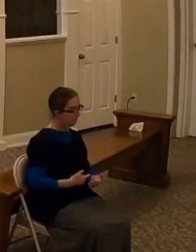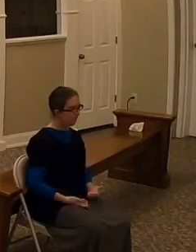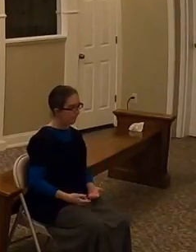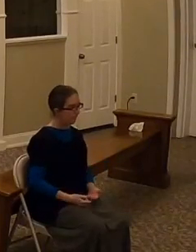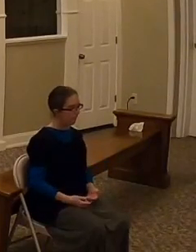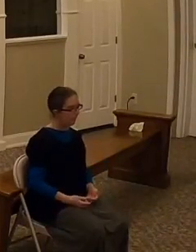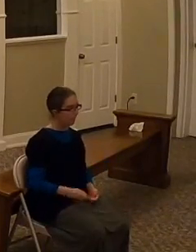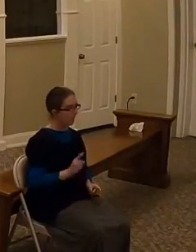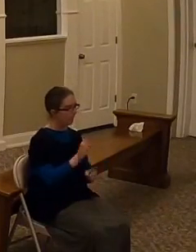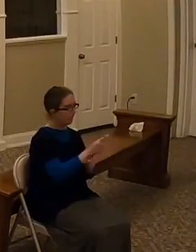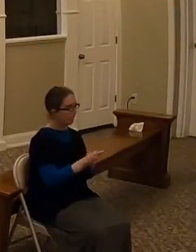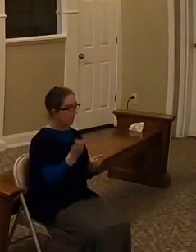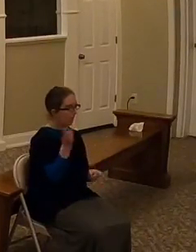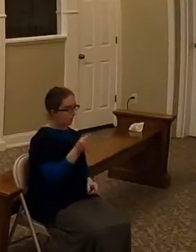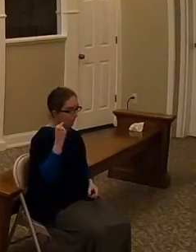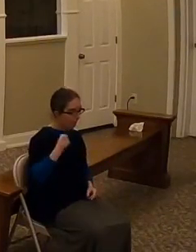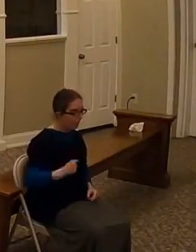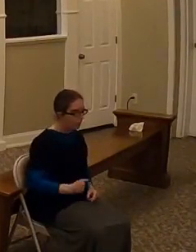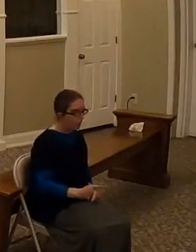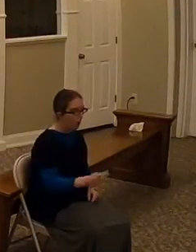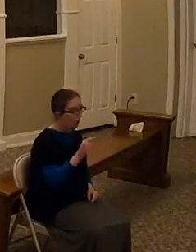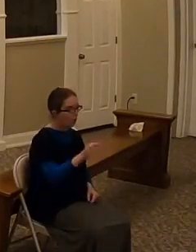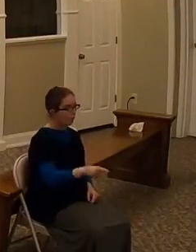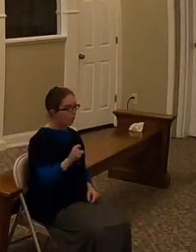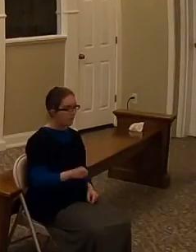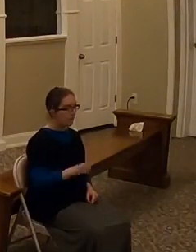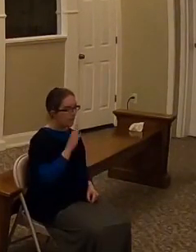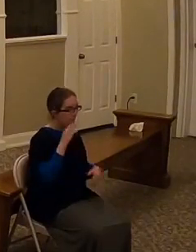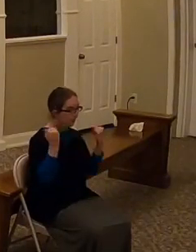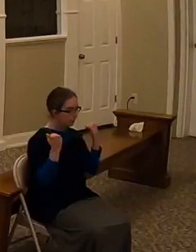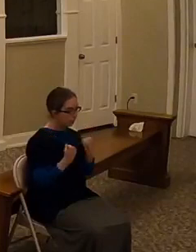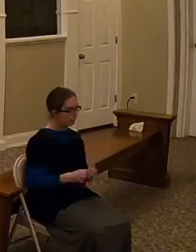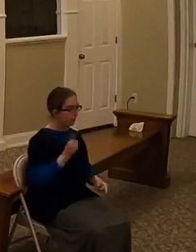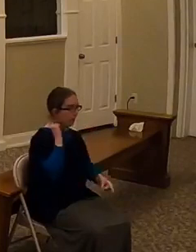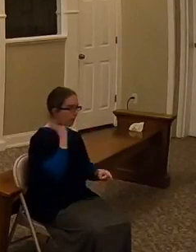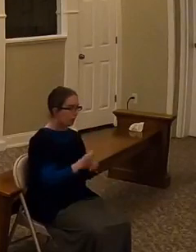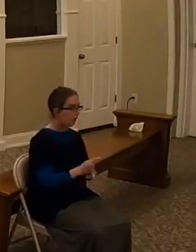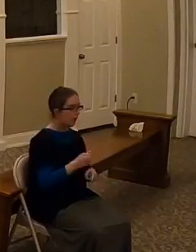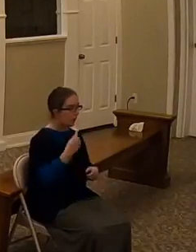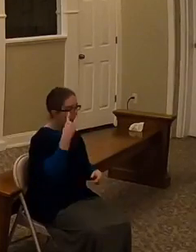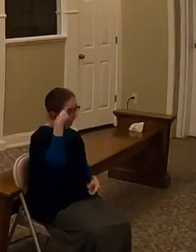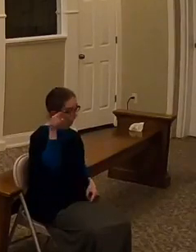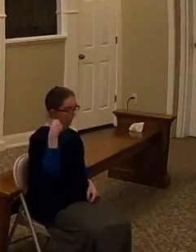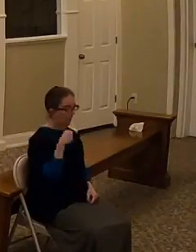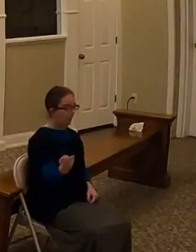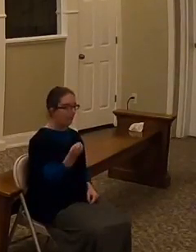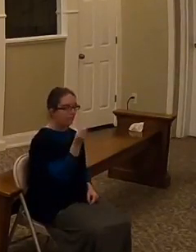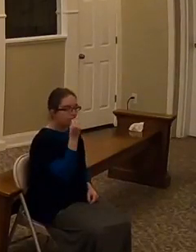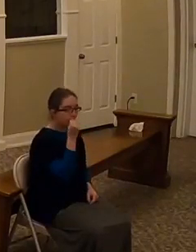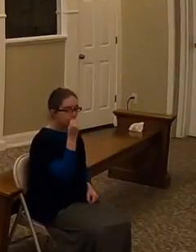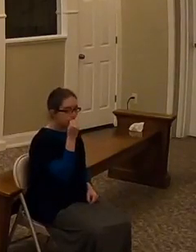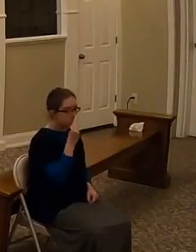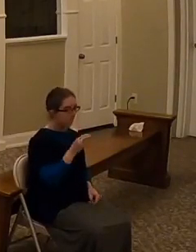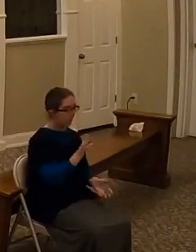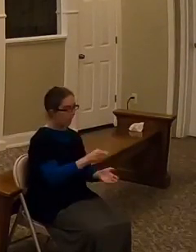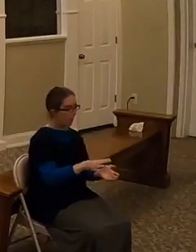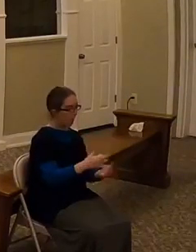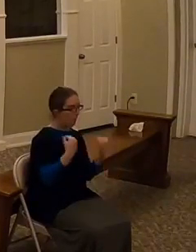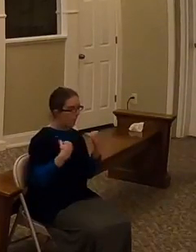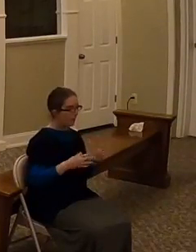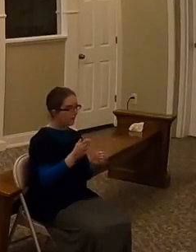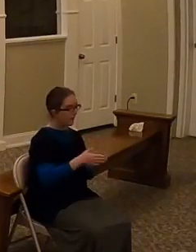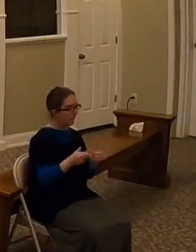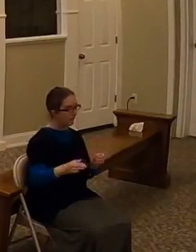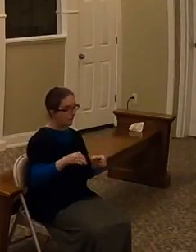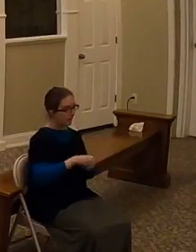Okay. When we go to the marriage supper, you've got to be dressed properly for the marriage supper. Amen. Holiness has everything in the world to do